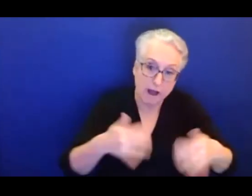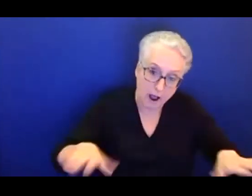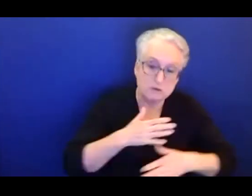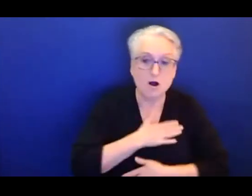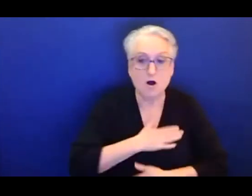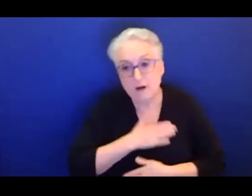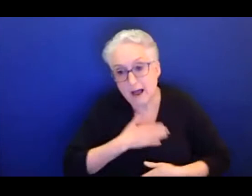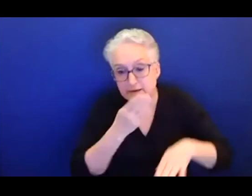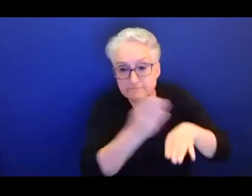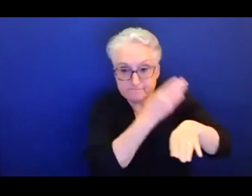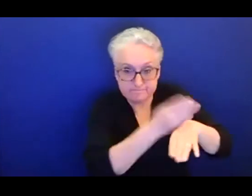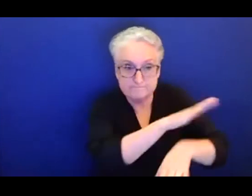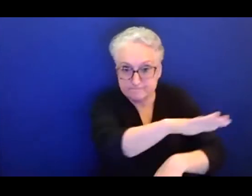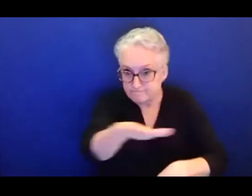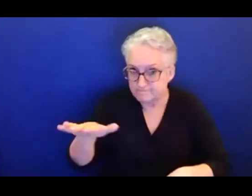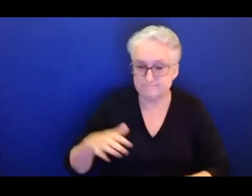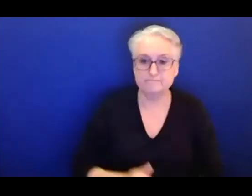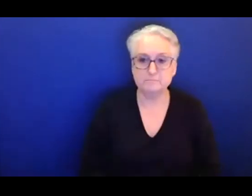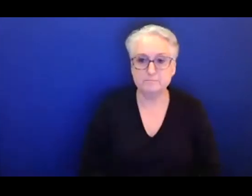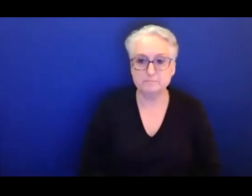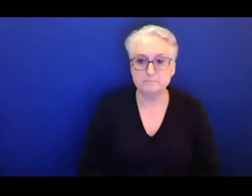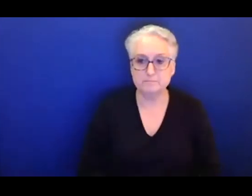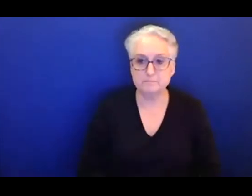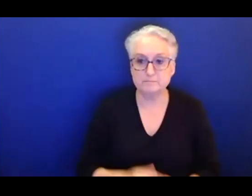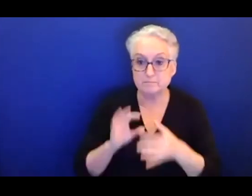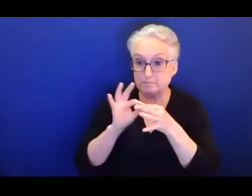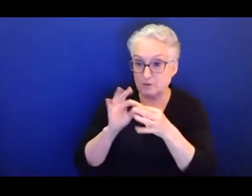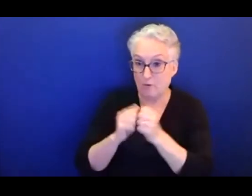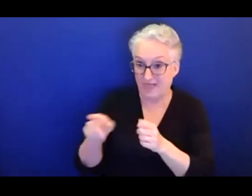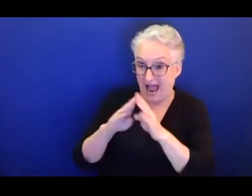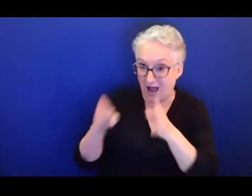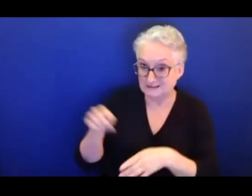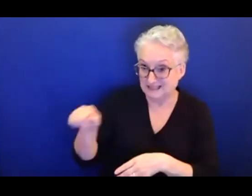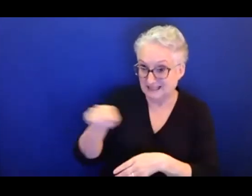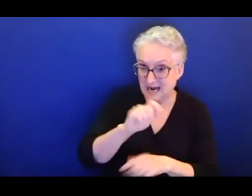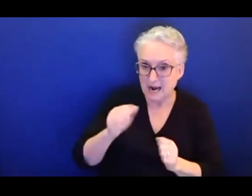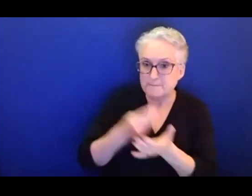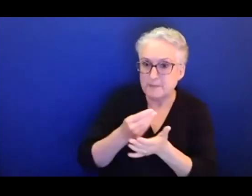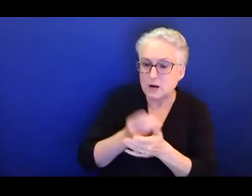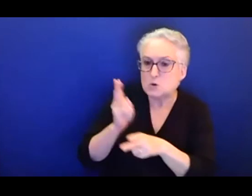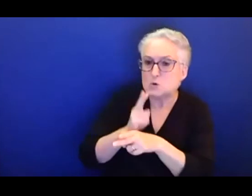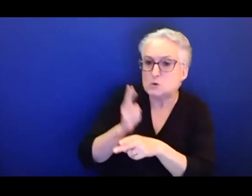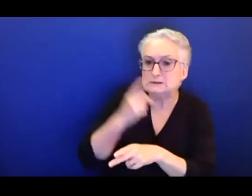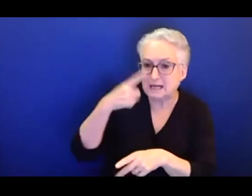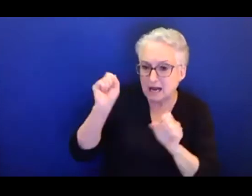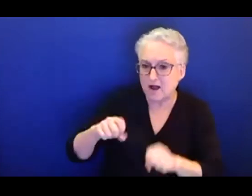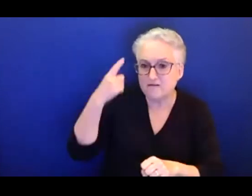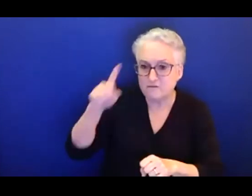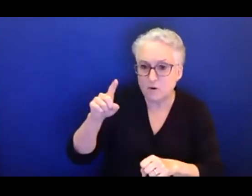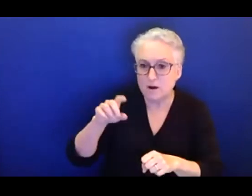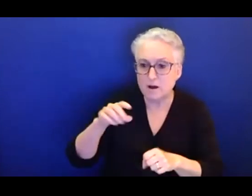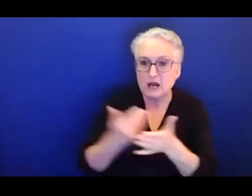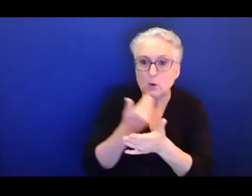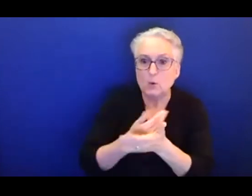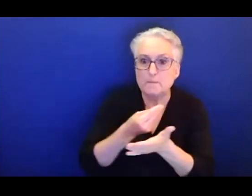rehabilitation. In housing, it could be used for acquisition and rehabilitation of housing or to support people facing